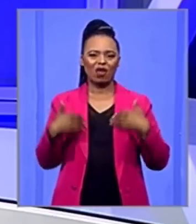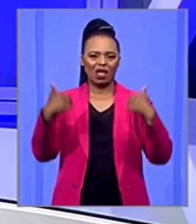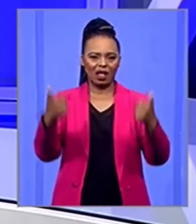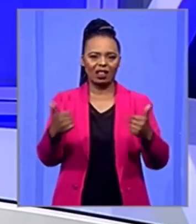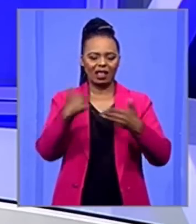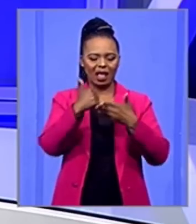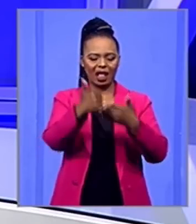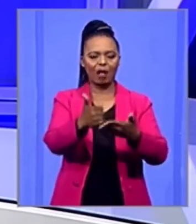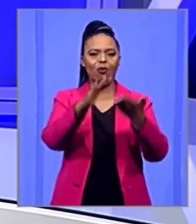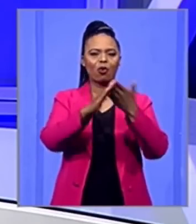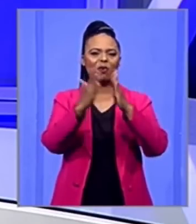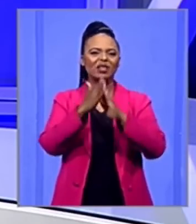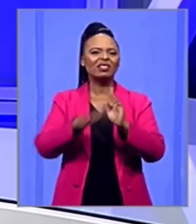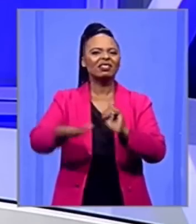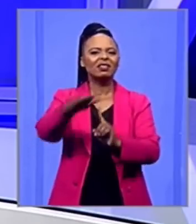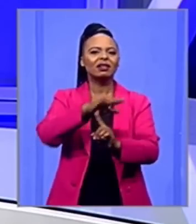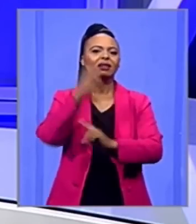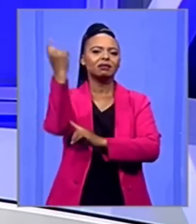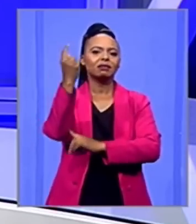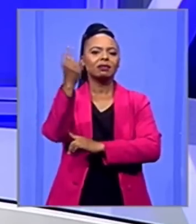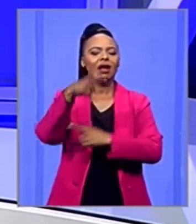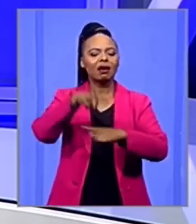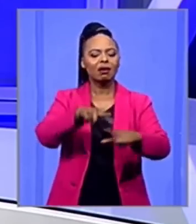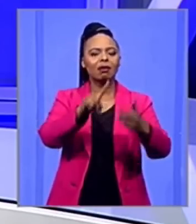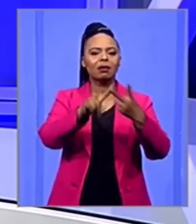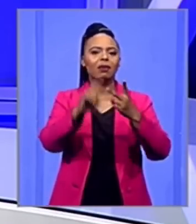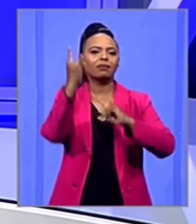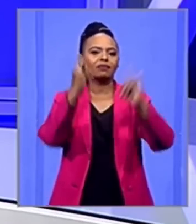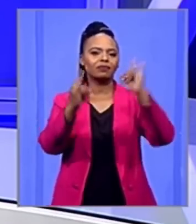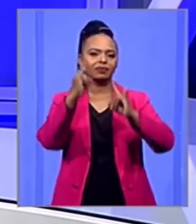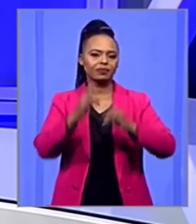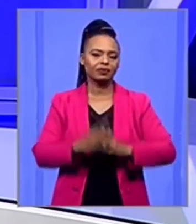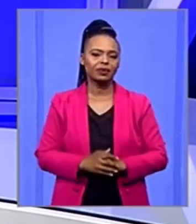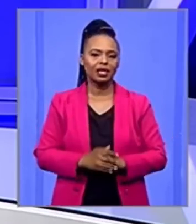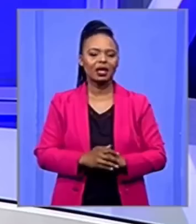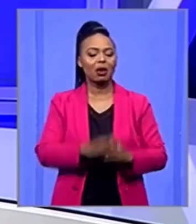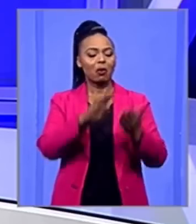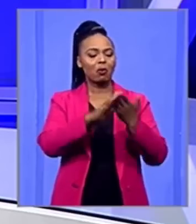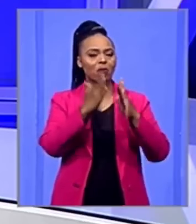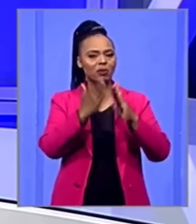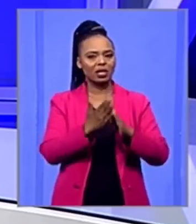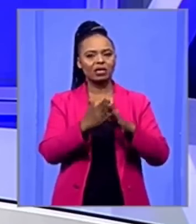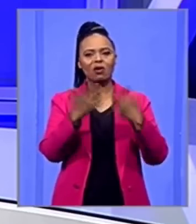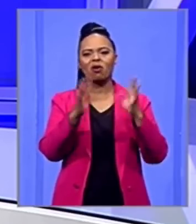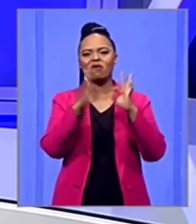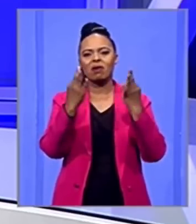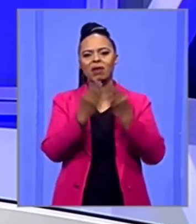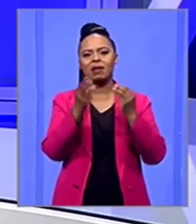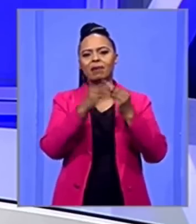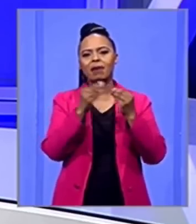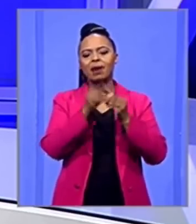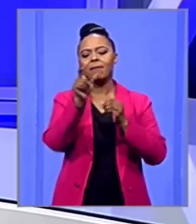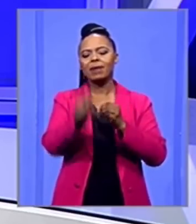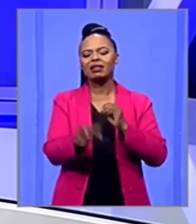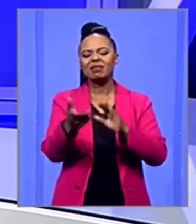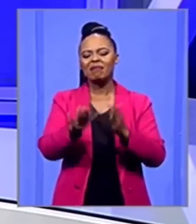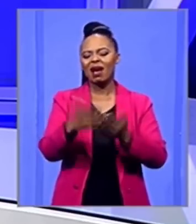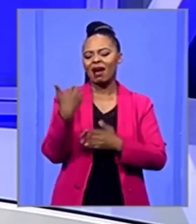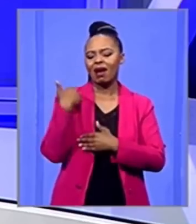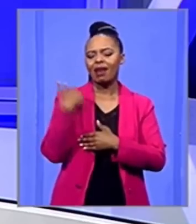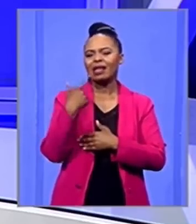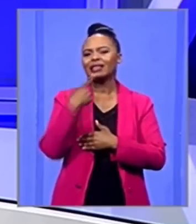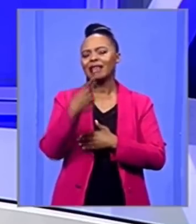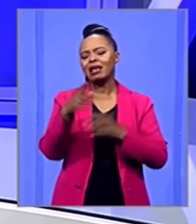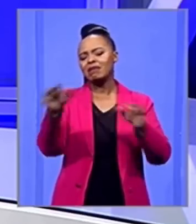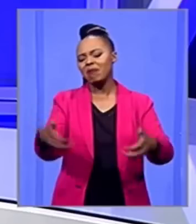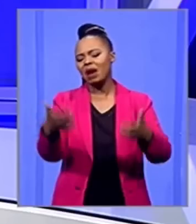thuša badudi ba metsana ya go dikologa le toropo. Ba malapa ba re ga se ba rerišwa gabotse ba re le melao ya go